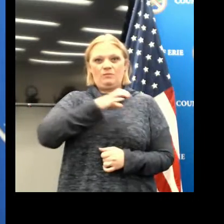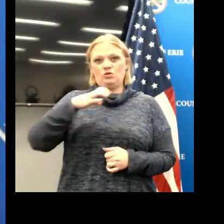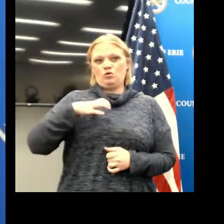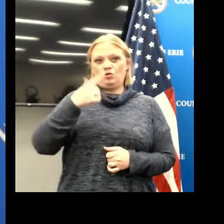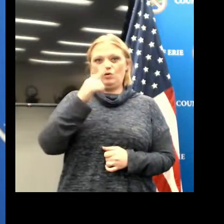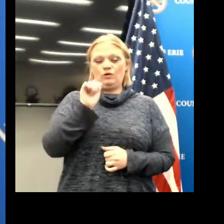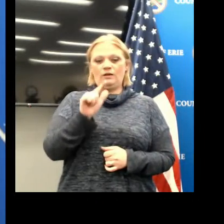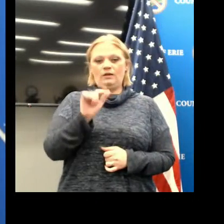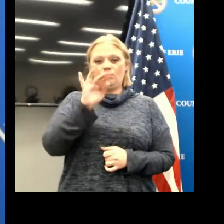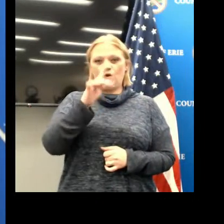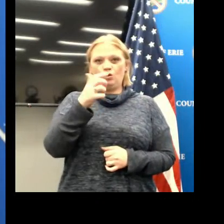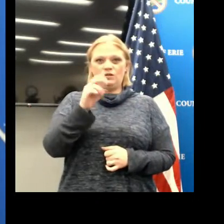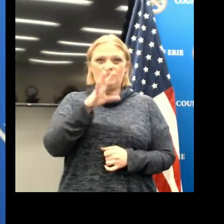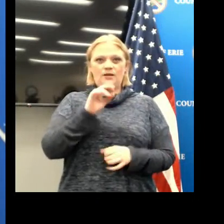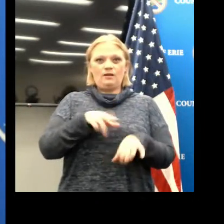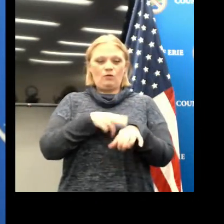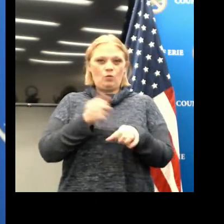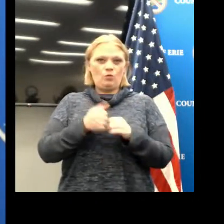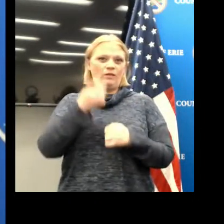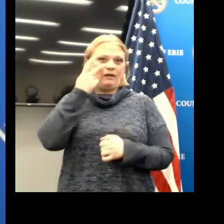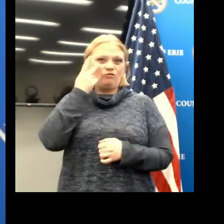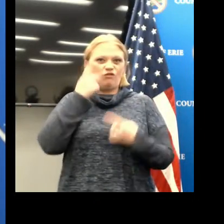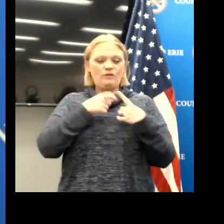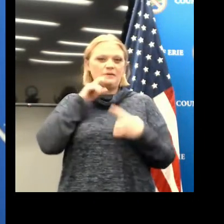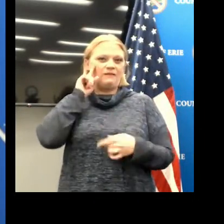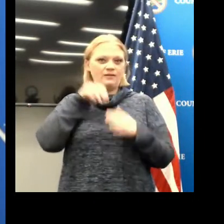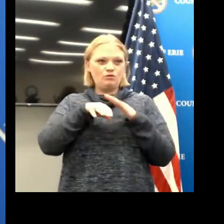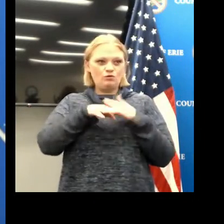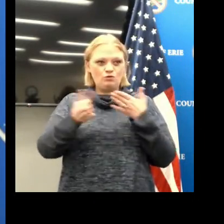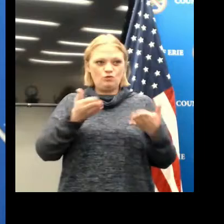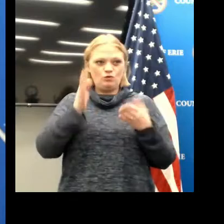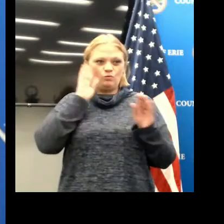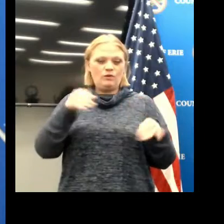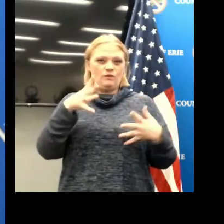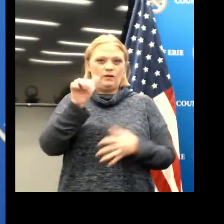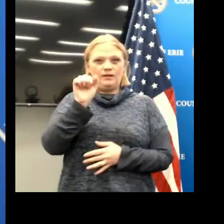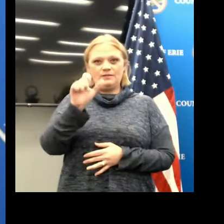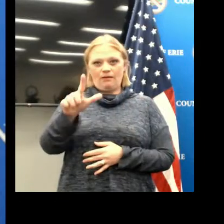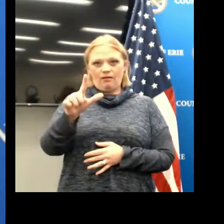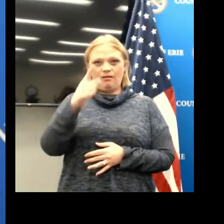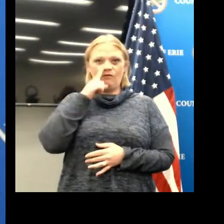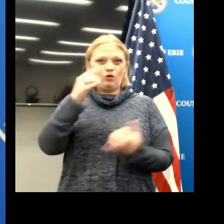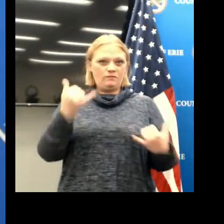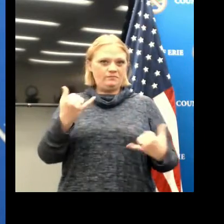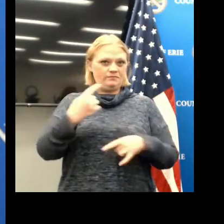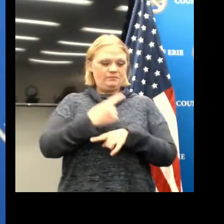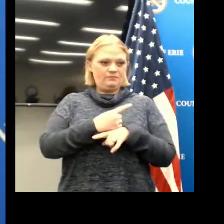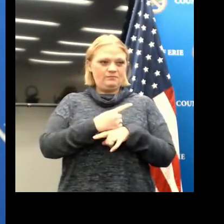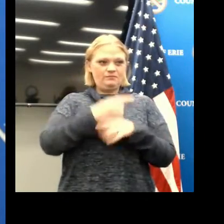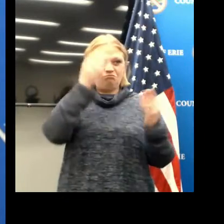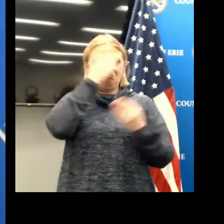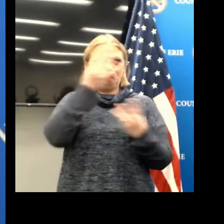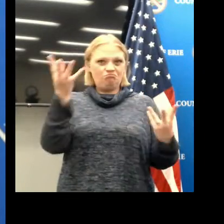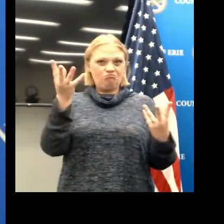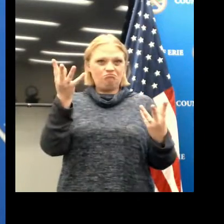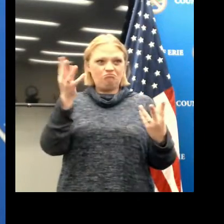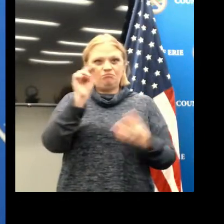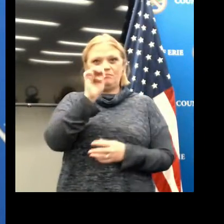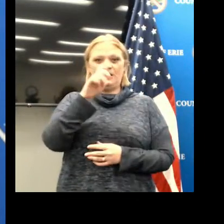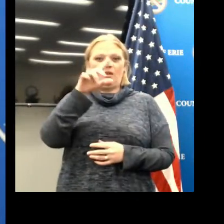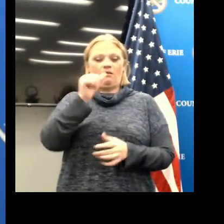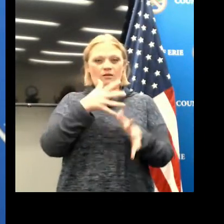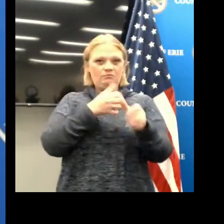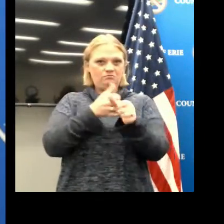Burstein. And of course, we're joined by Kendra Schmidt from Deaf Access Services, who will be providing the American Sign Language for today's media